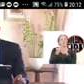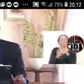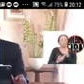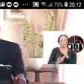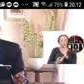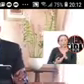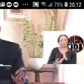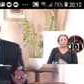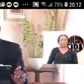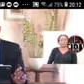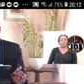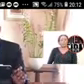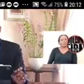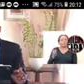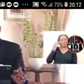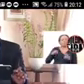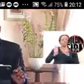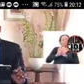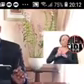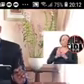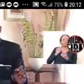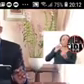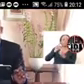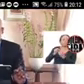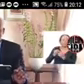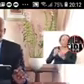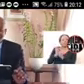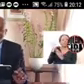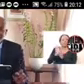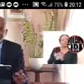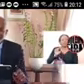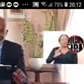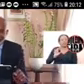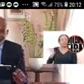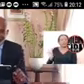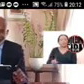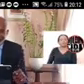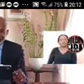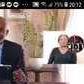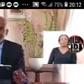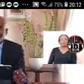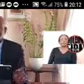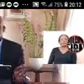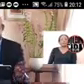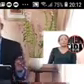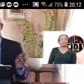that much of what has been contained in the prior directives,